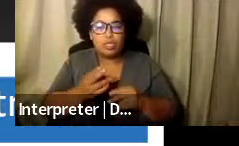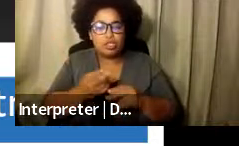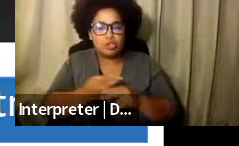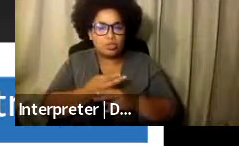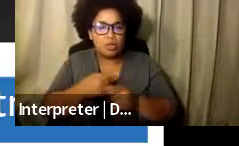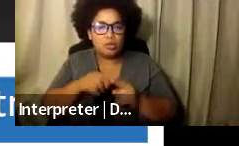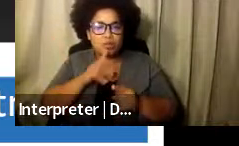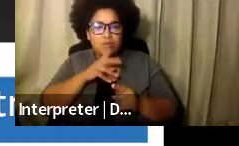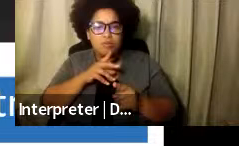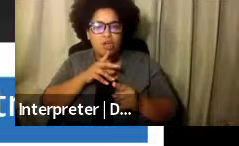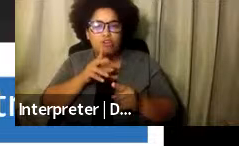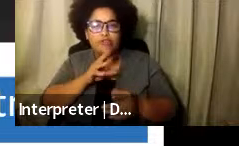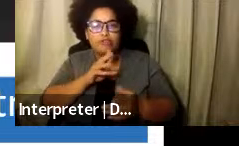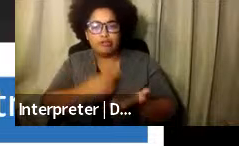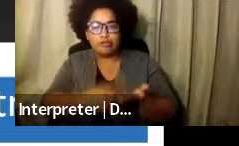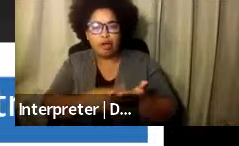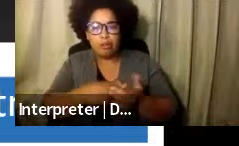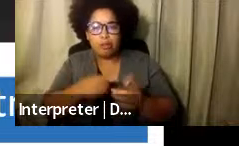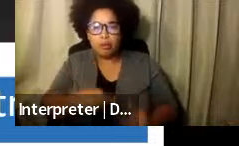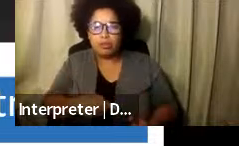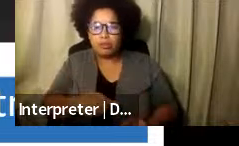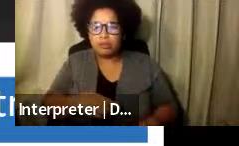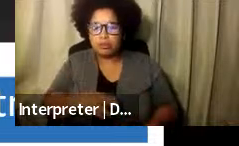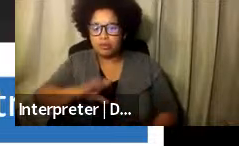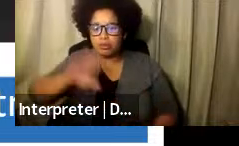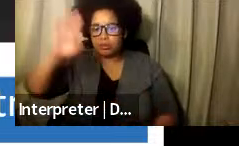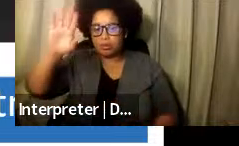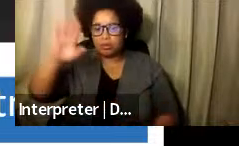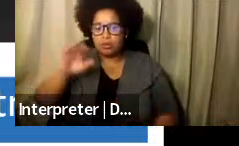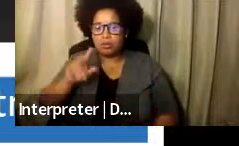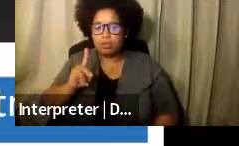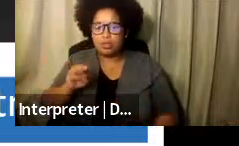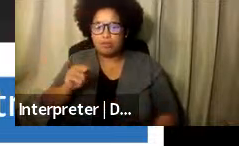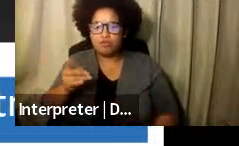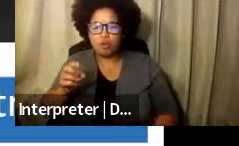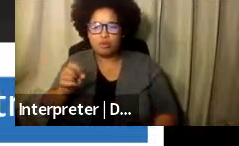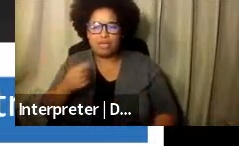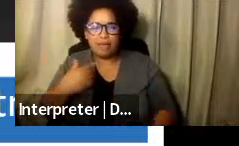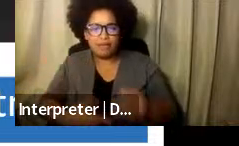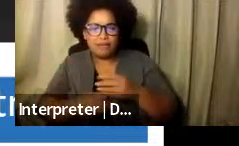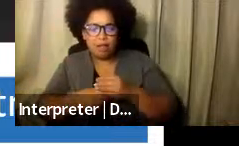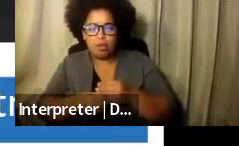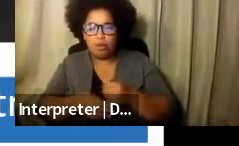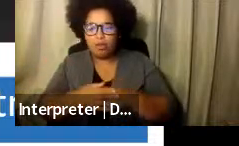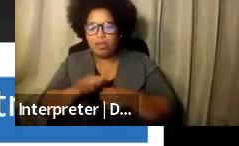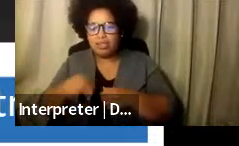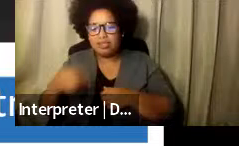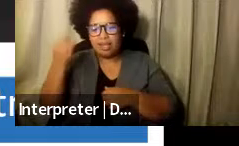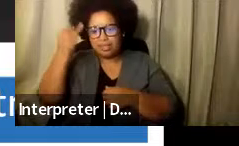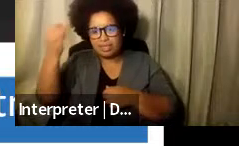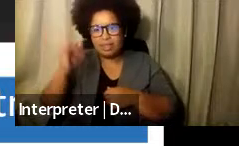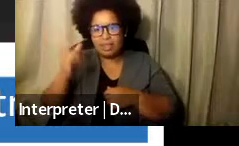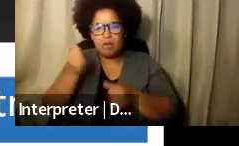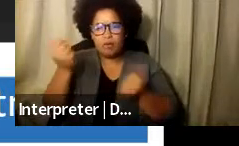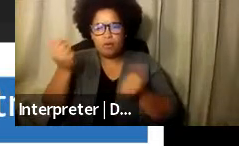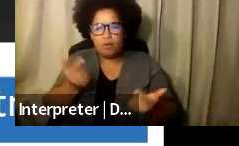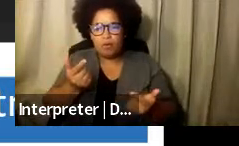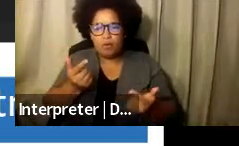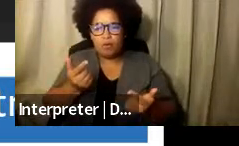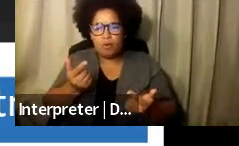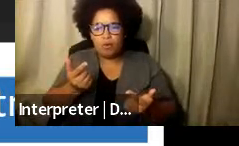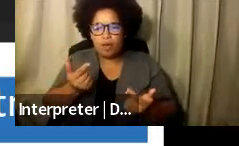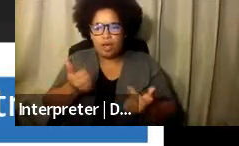those. I guess I'm sorry, I have a bit of a follow on, which is this idea that like everybody, you know, whoever